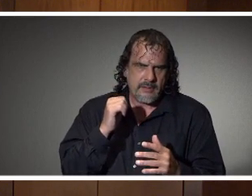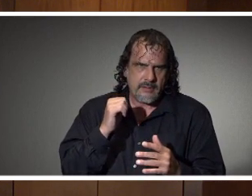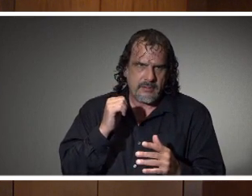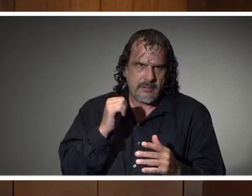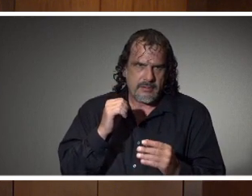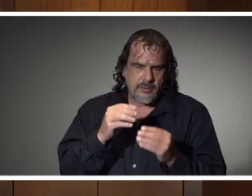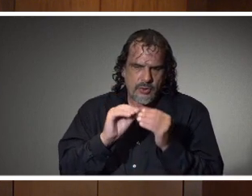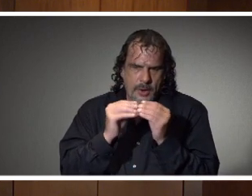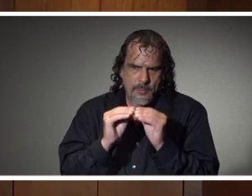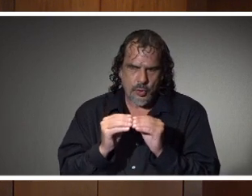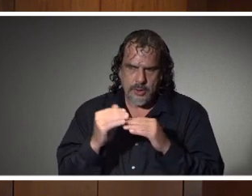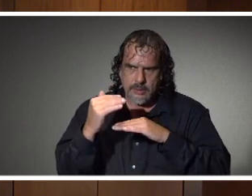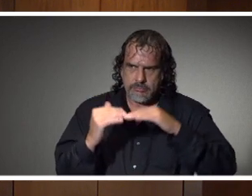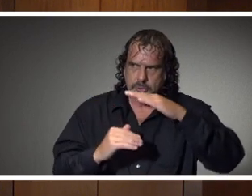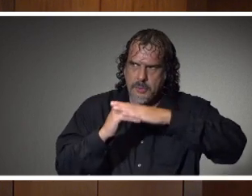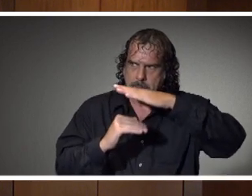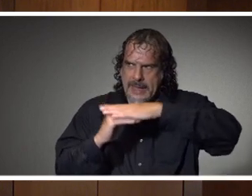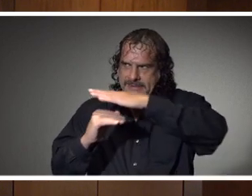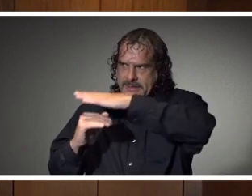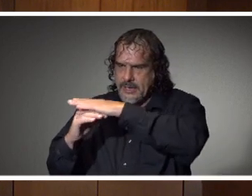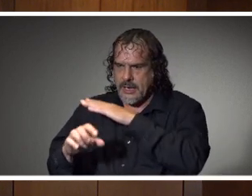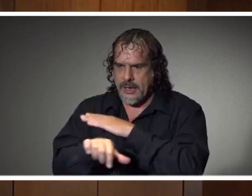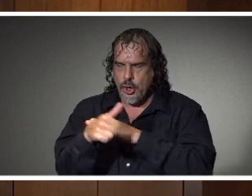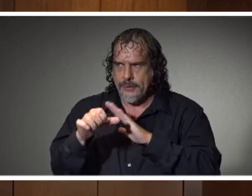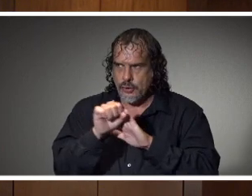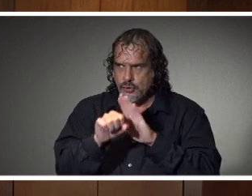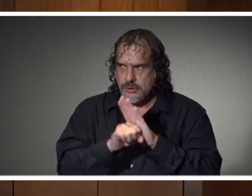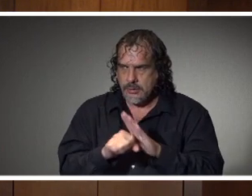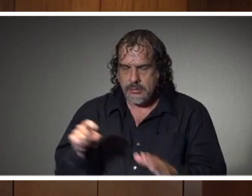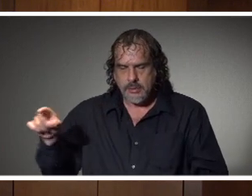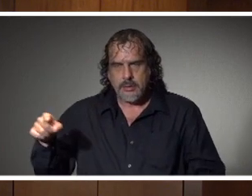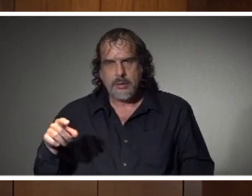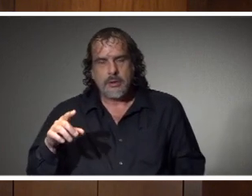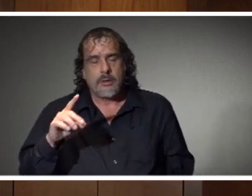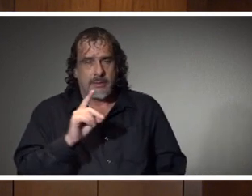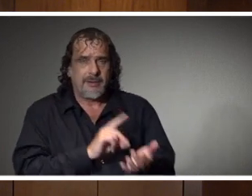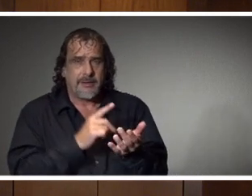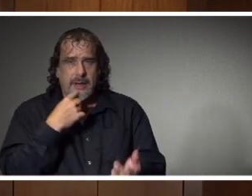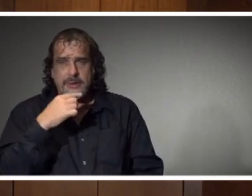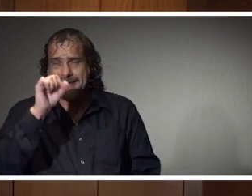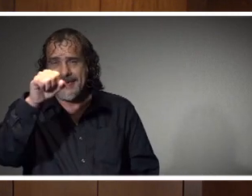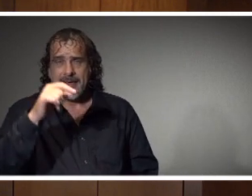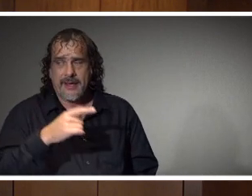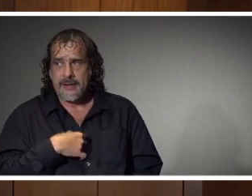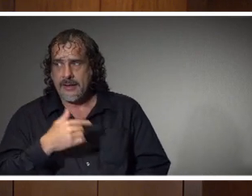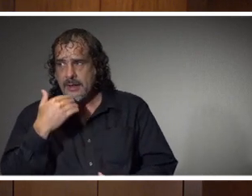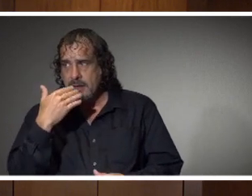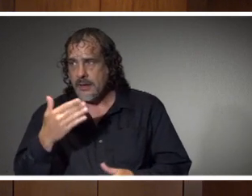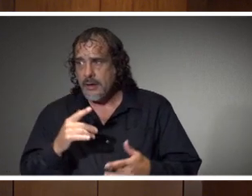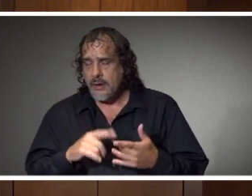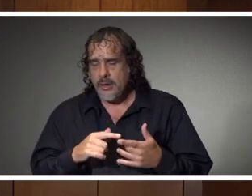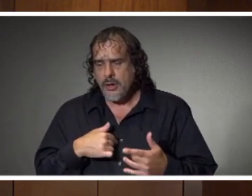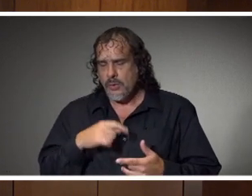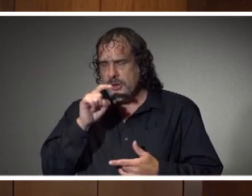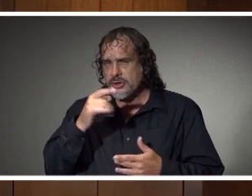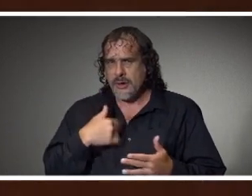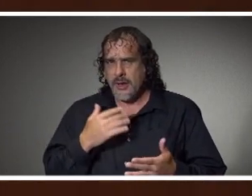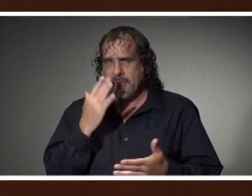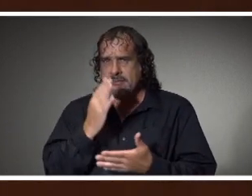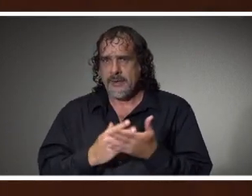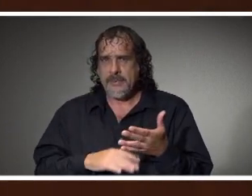numbers like other states? Great question. Thank you. We should have something out this